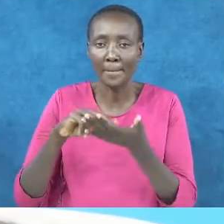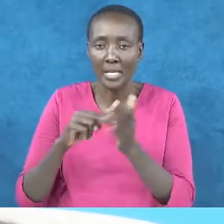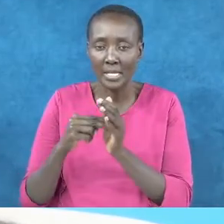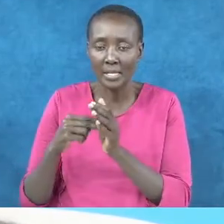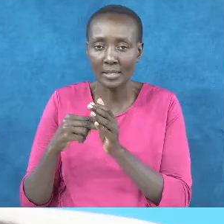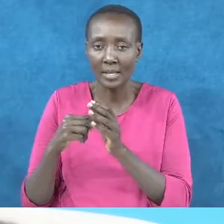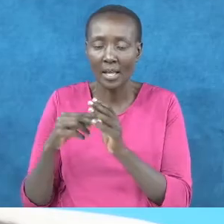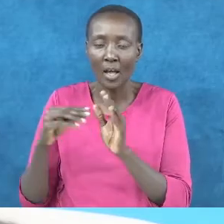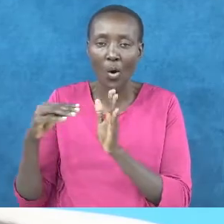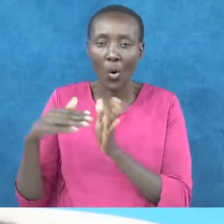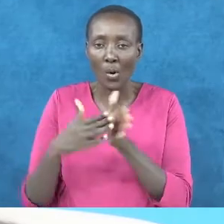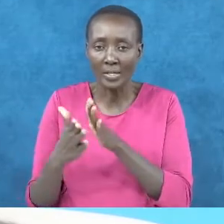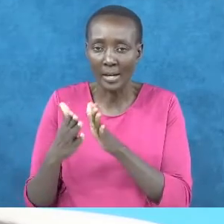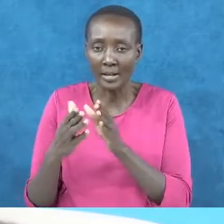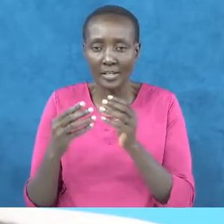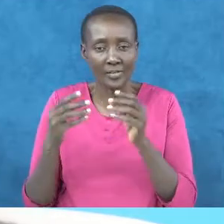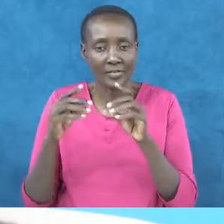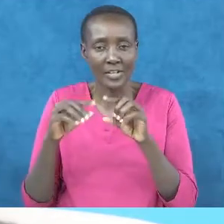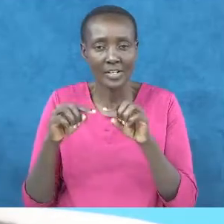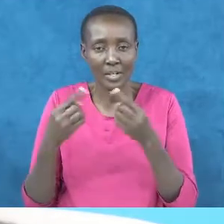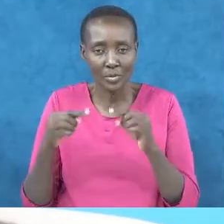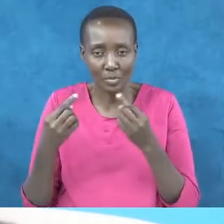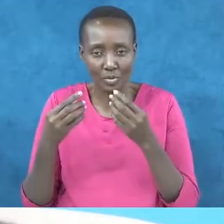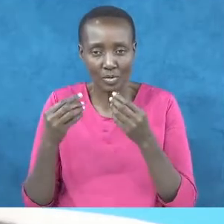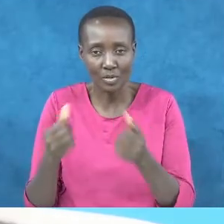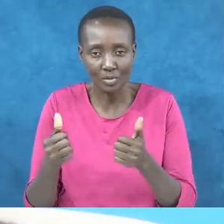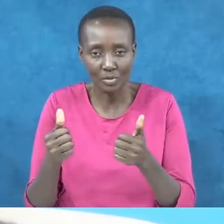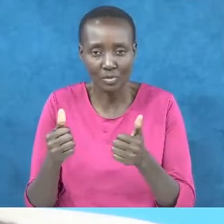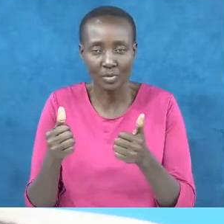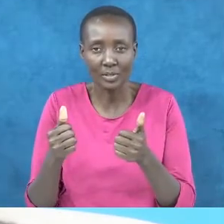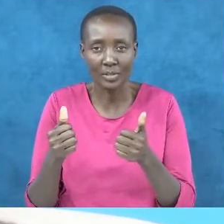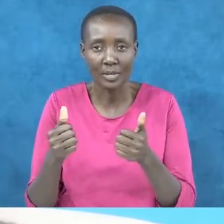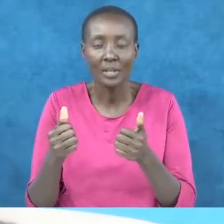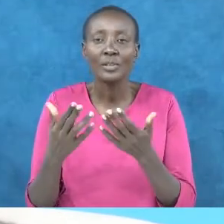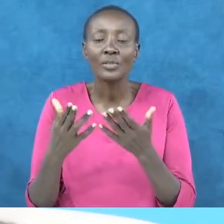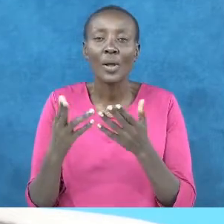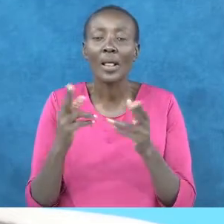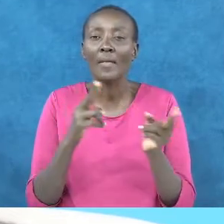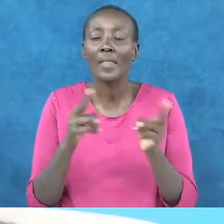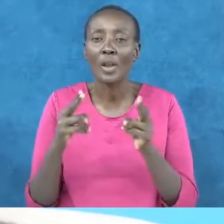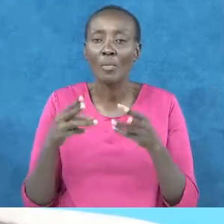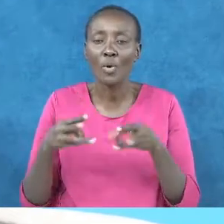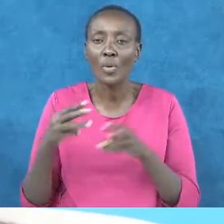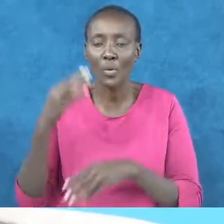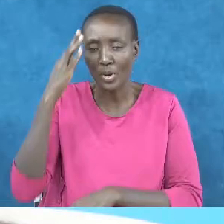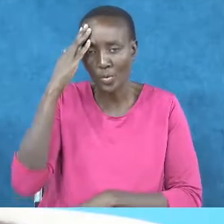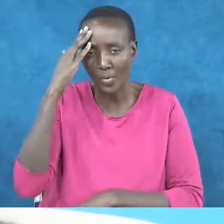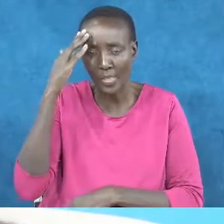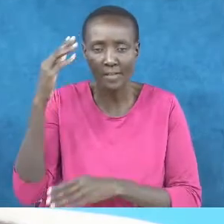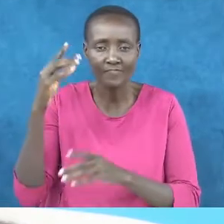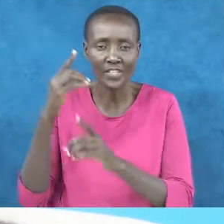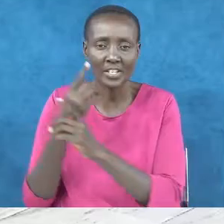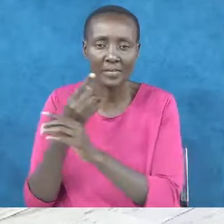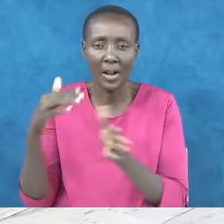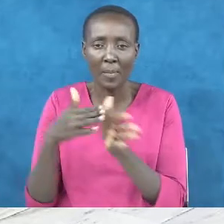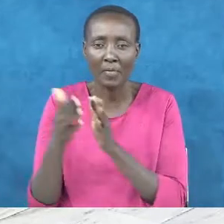Resolution. Yes. So other than the formal way of dealing with disputes, then there are alternatives to